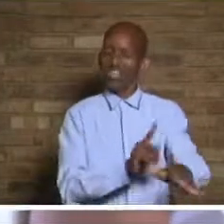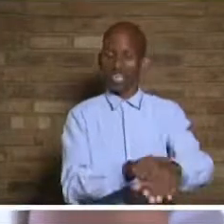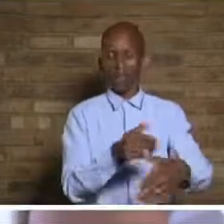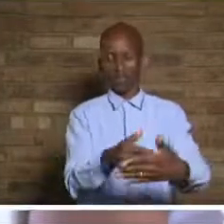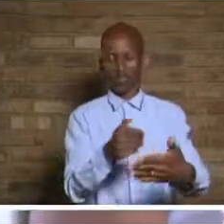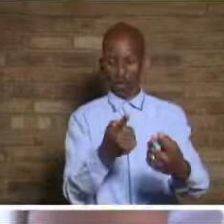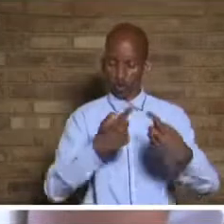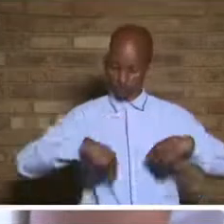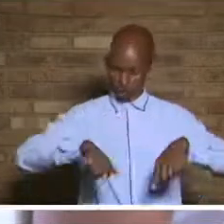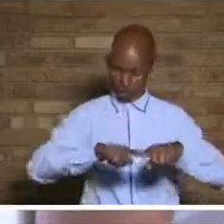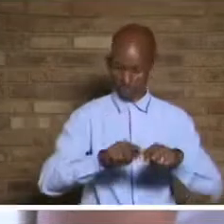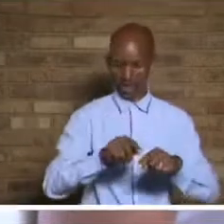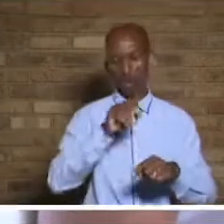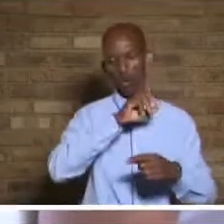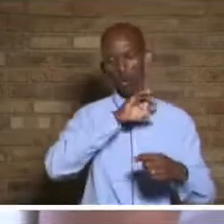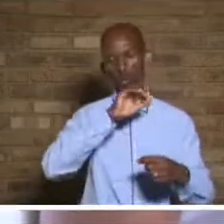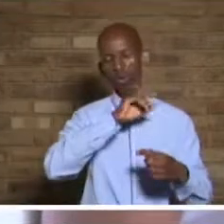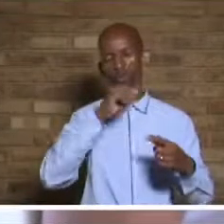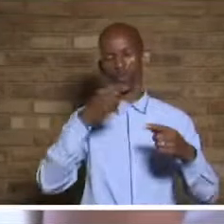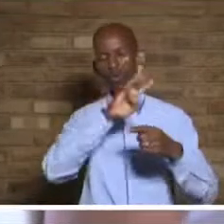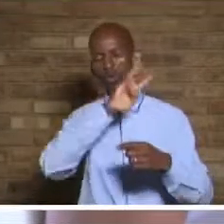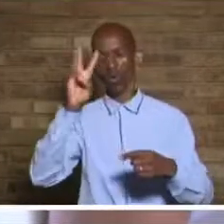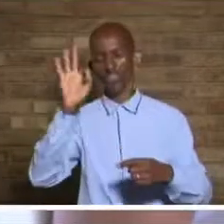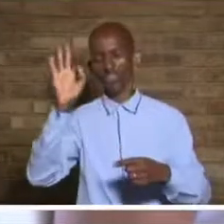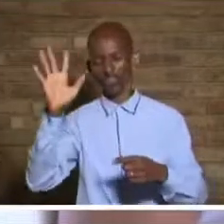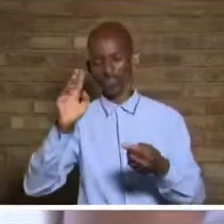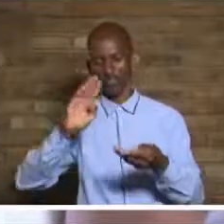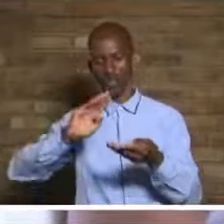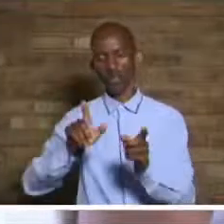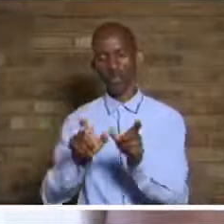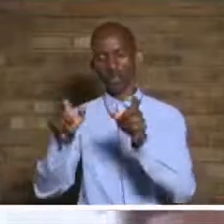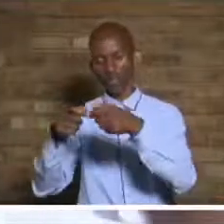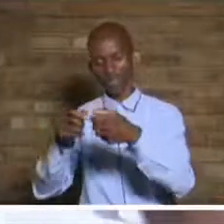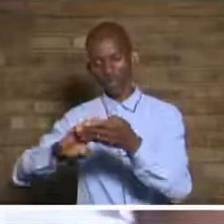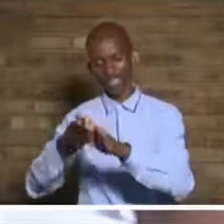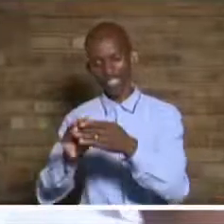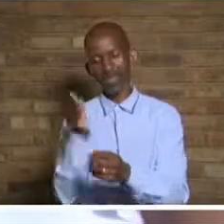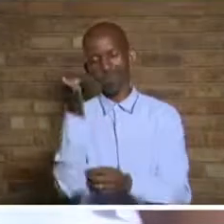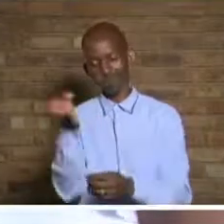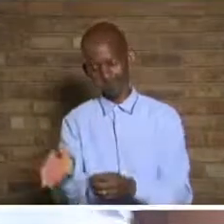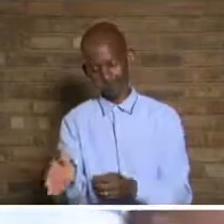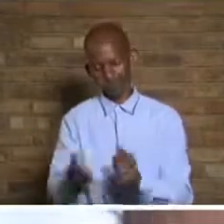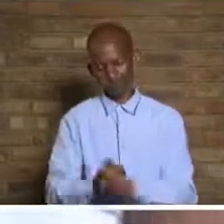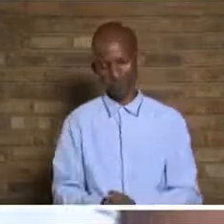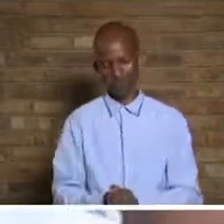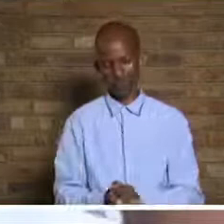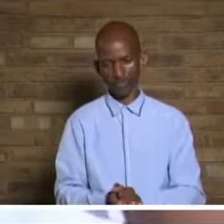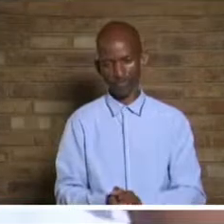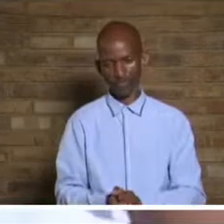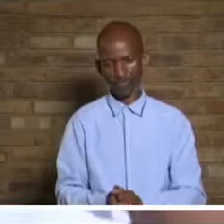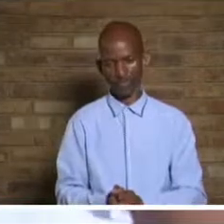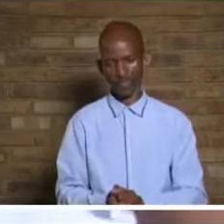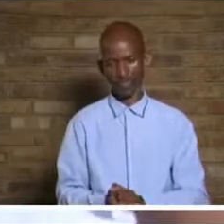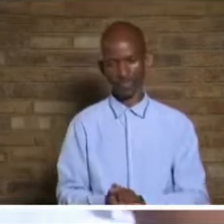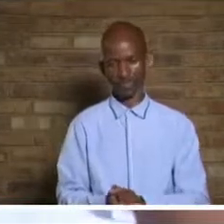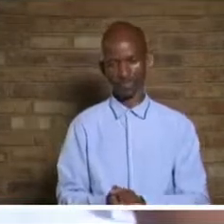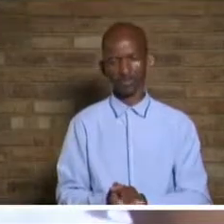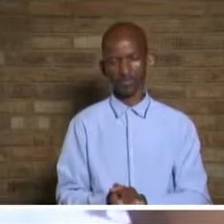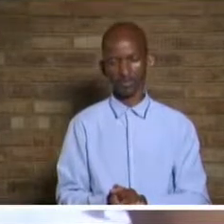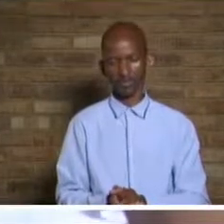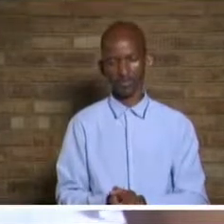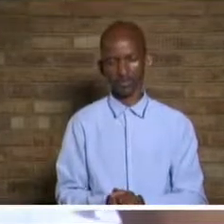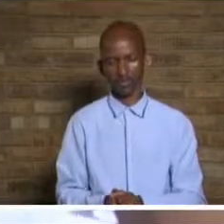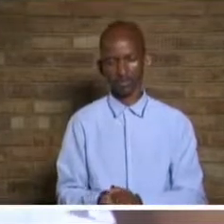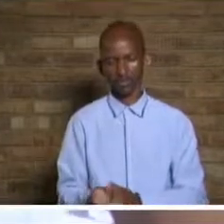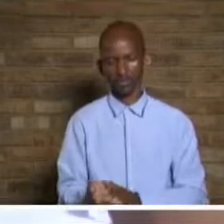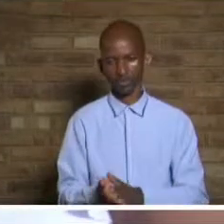before Ward 35 community came. So besicela ukuthi mangake ugovernment ophetheyo angasiza kuleyo ndawo intervene